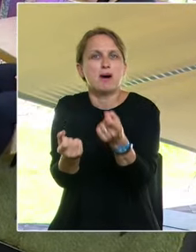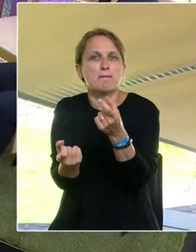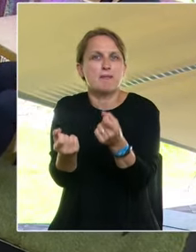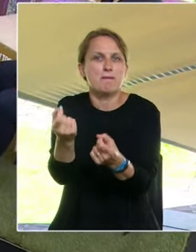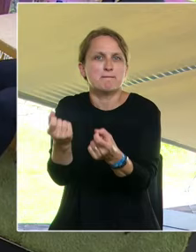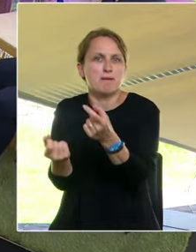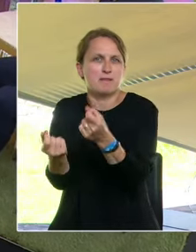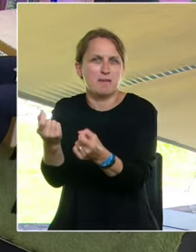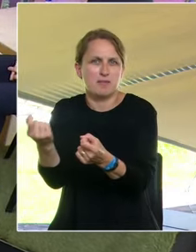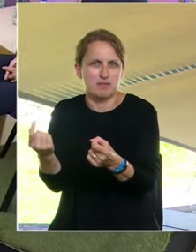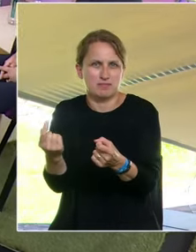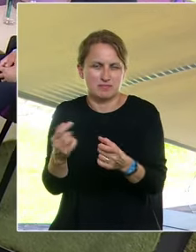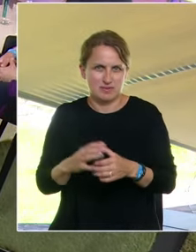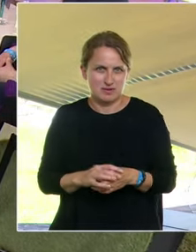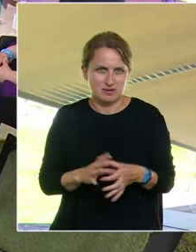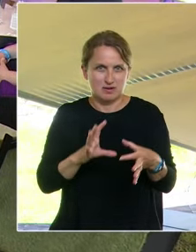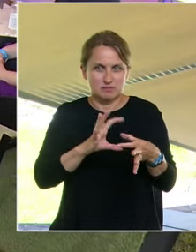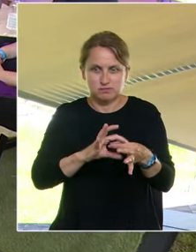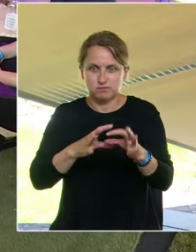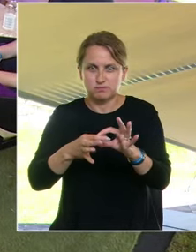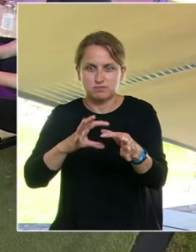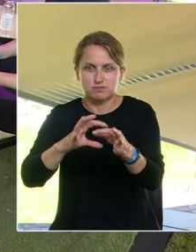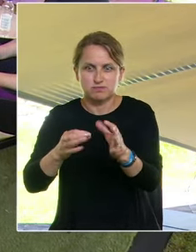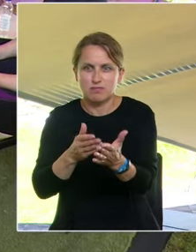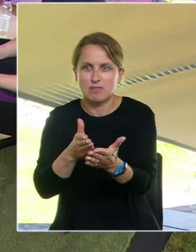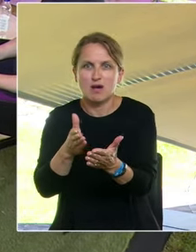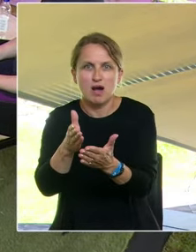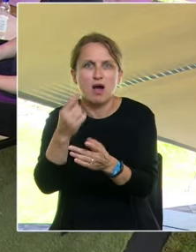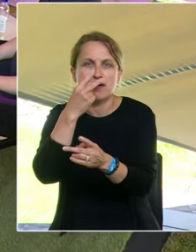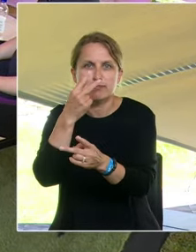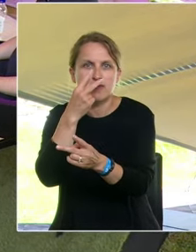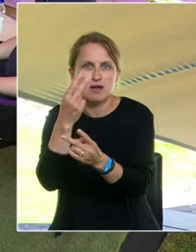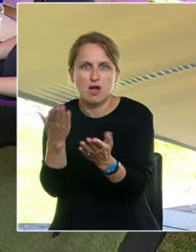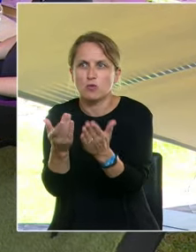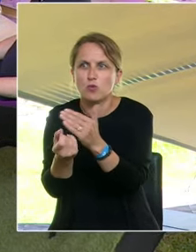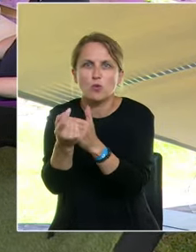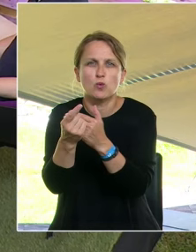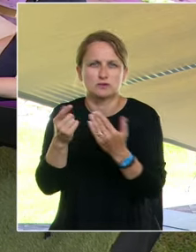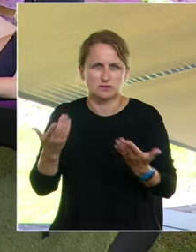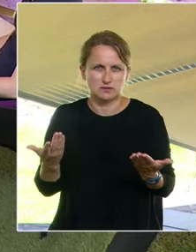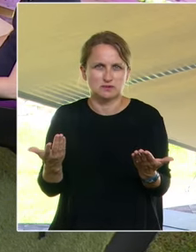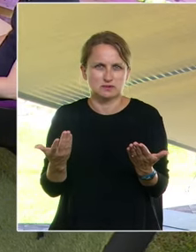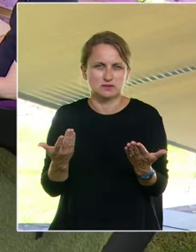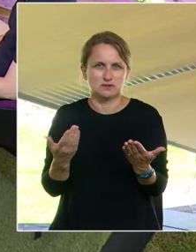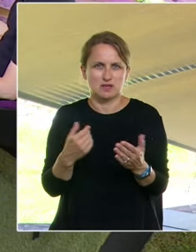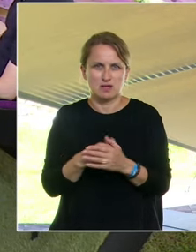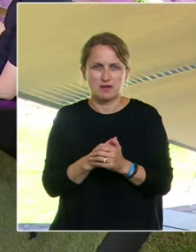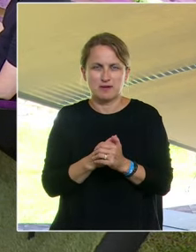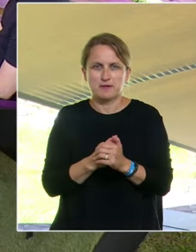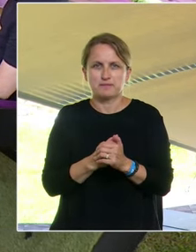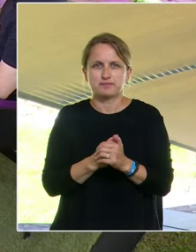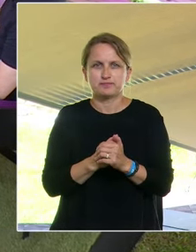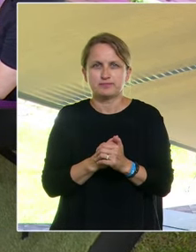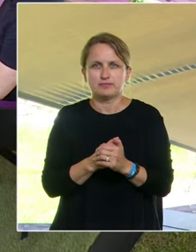blockchain-based. And we see that this is, of course, there's all lots of kind of crap out there as well, all kinds of